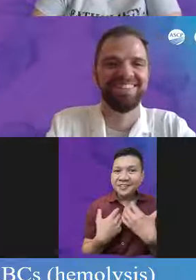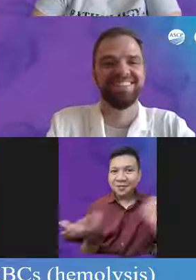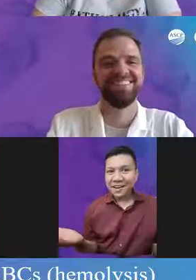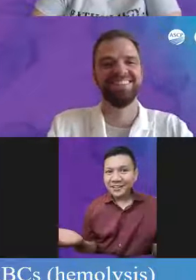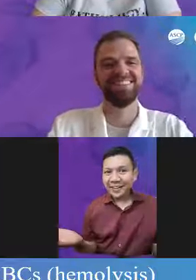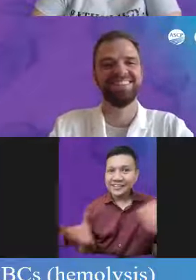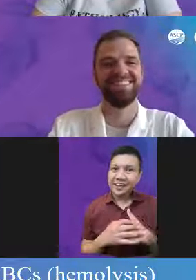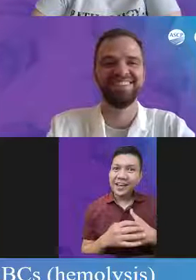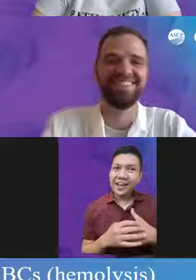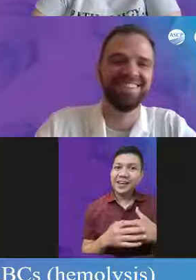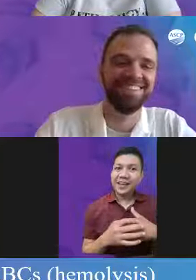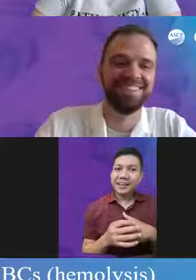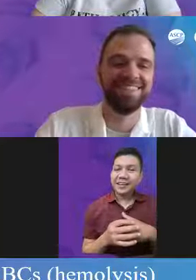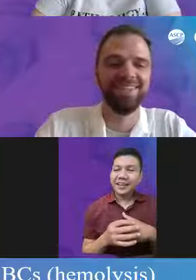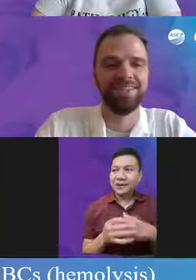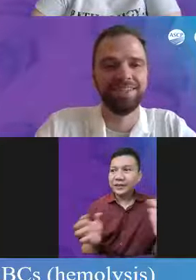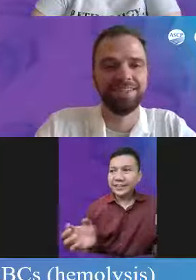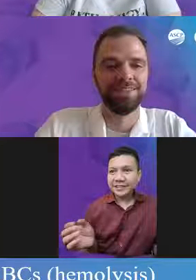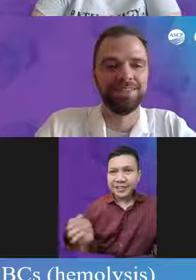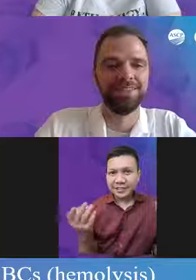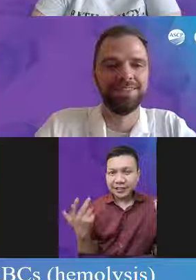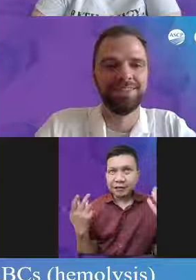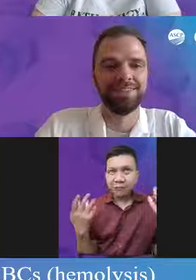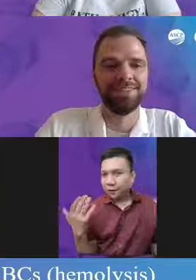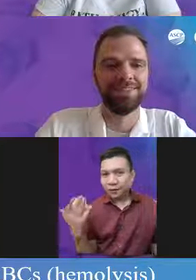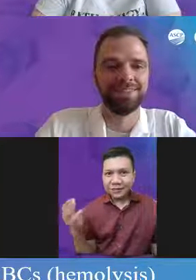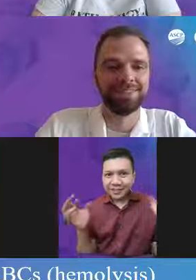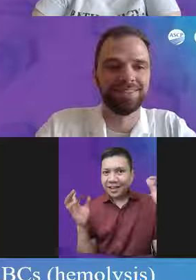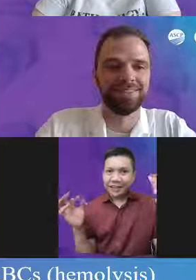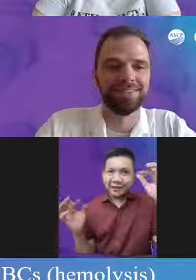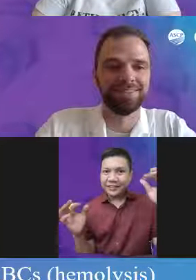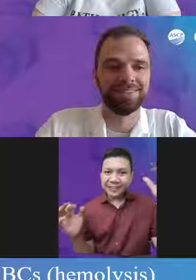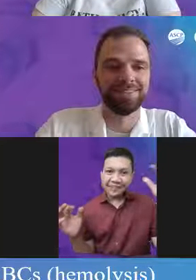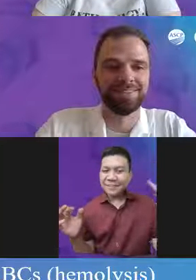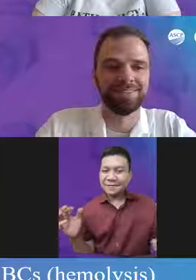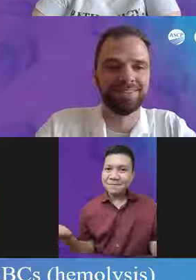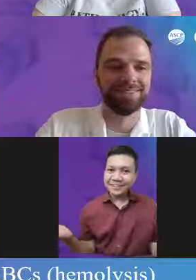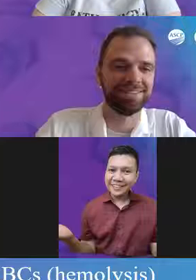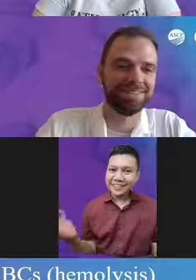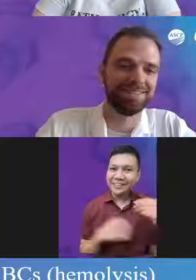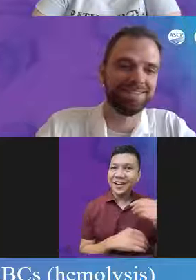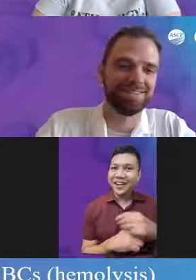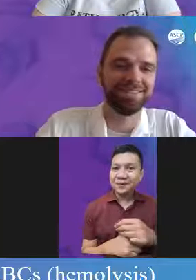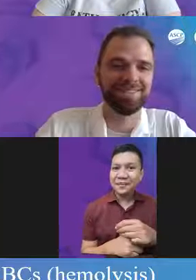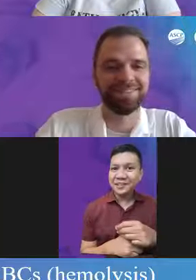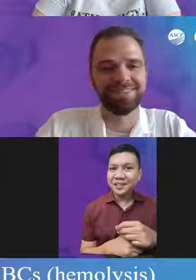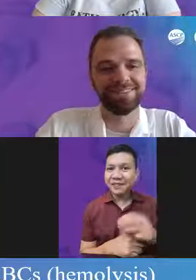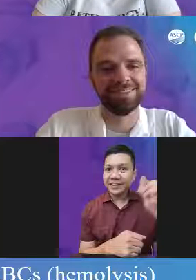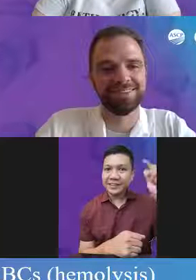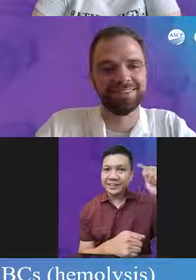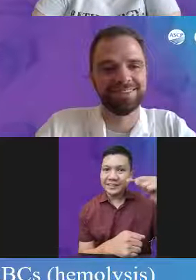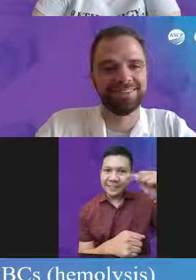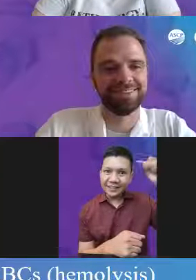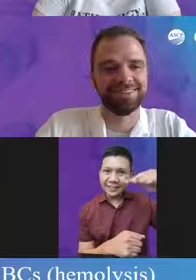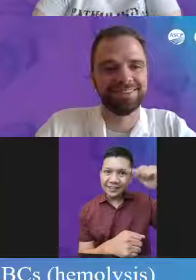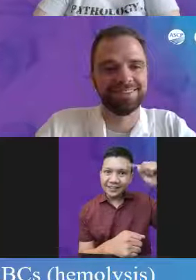a stomatocyte, like I always say that, like, as a goat's eye. Does that make sense to you? I always think of it